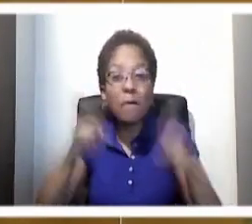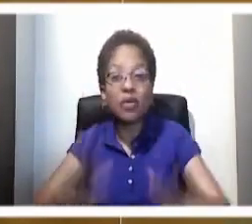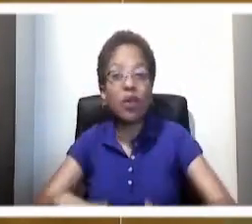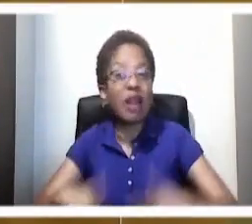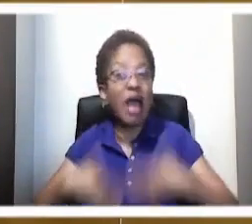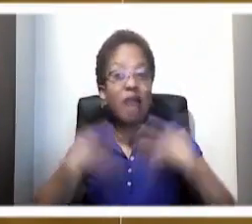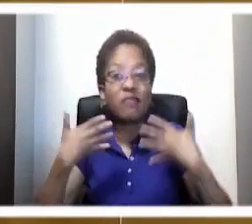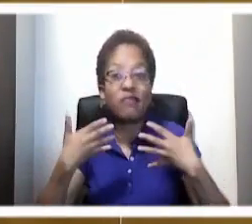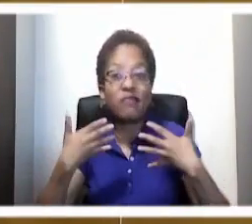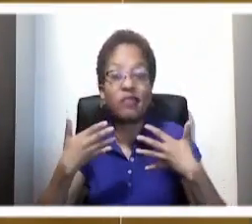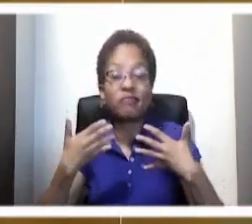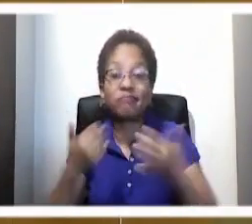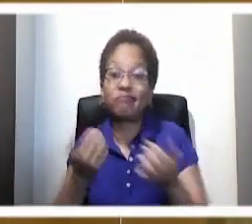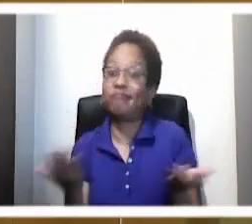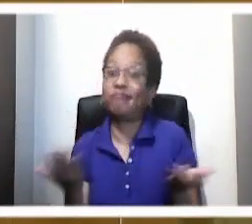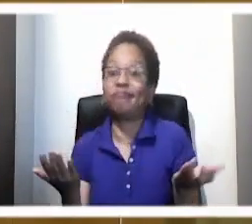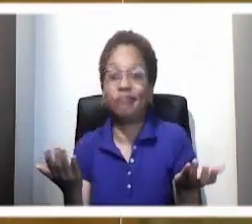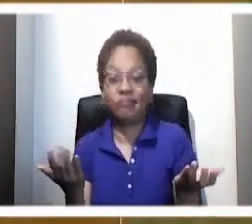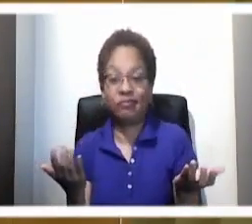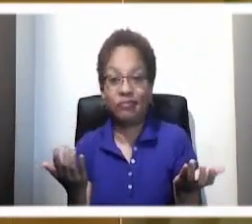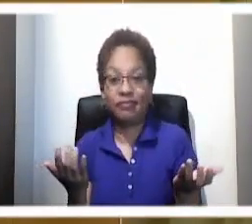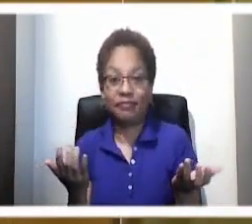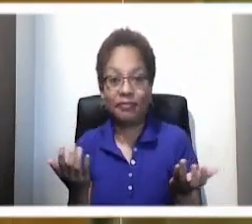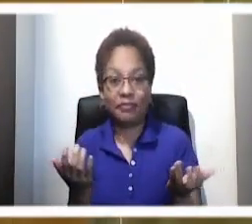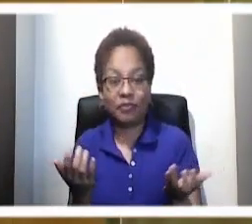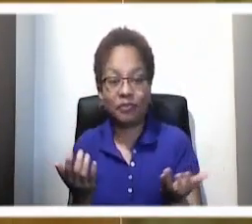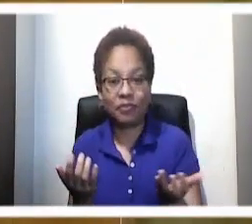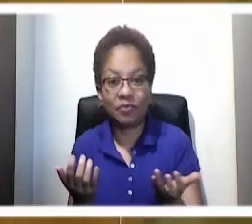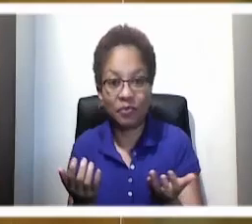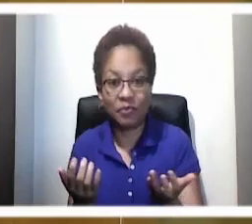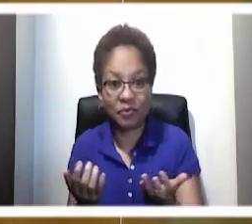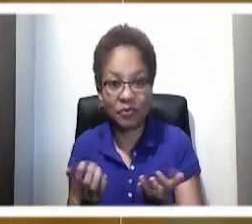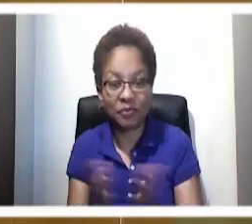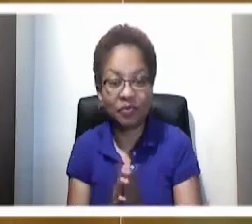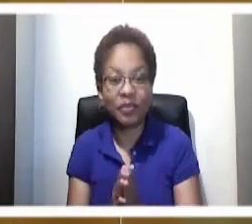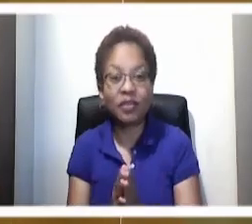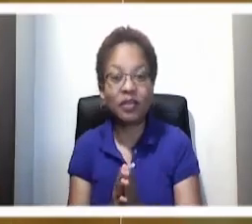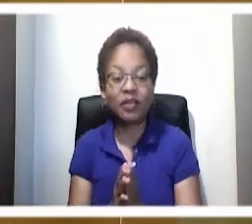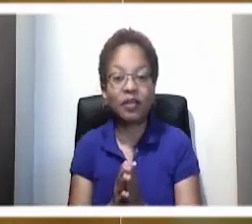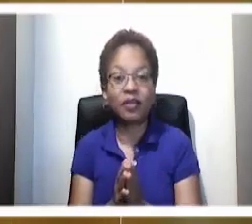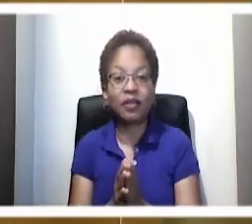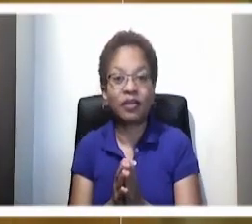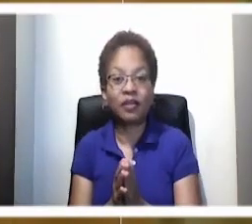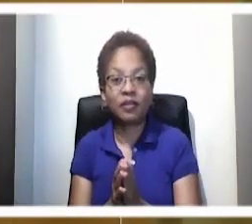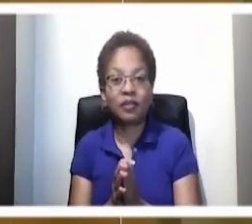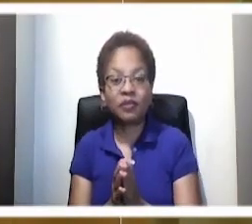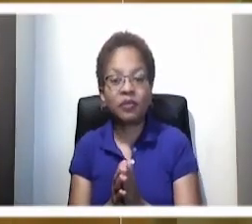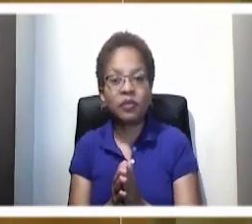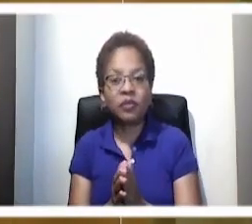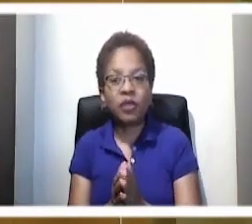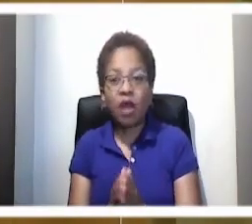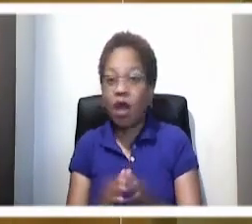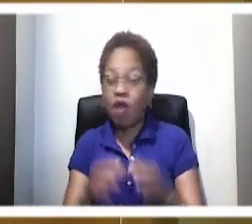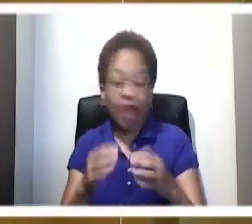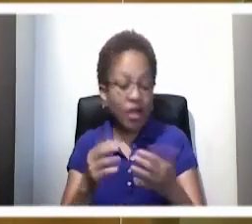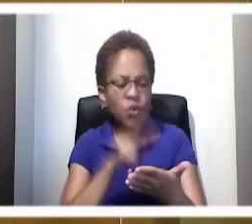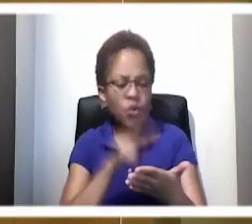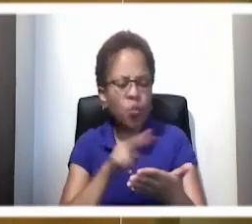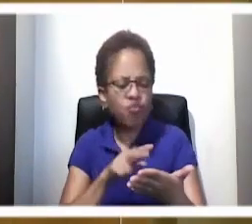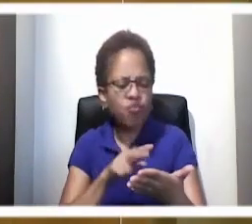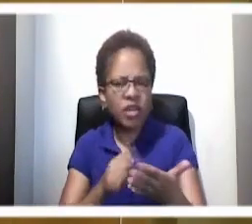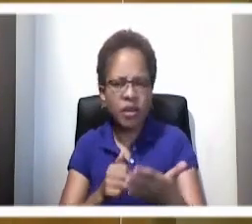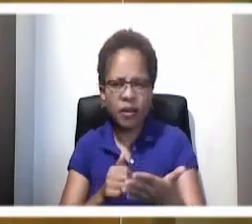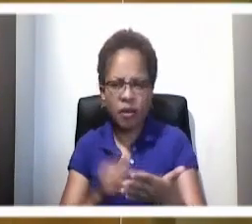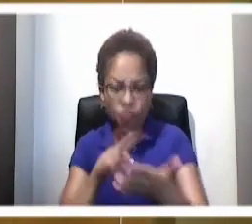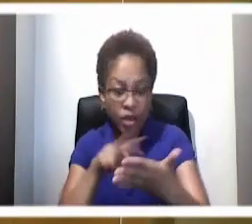in many political, religious, social, communal, activities and plans, as we heard in the first